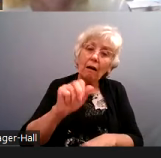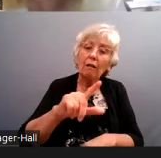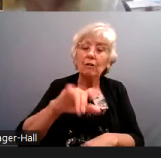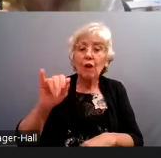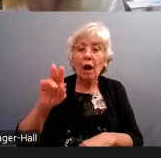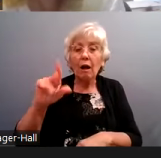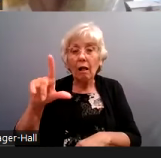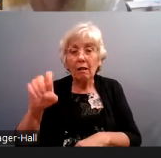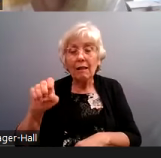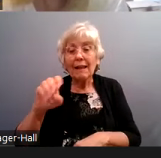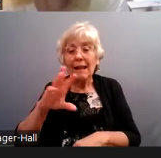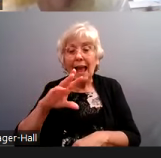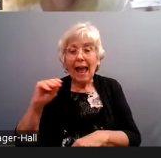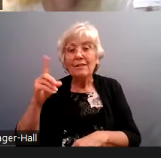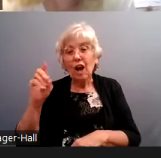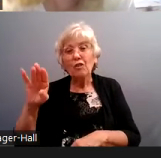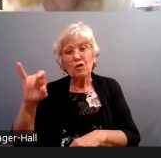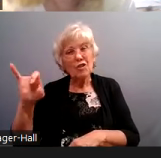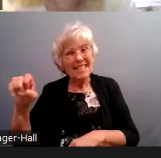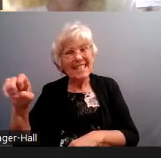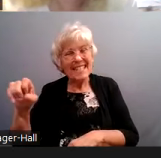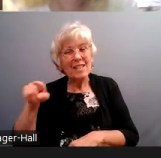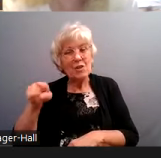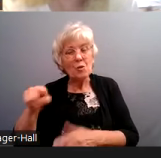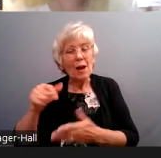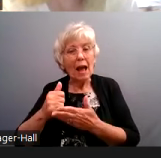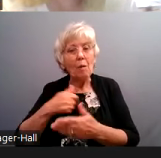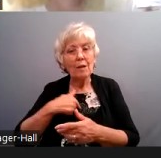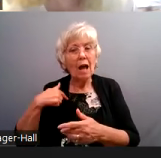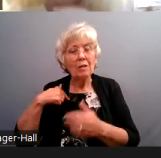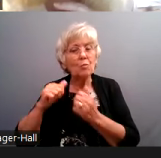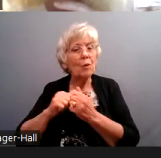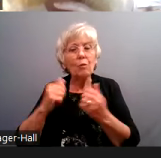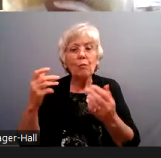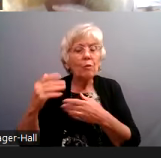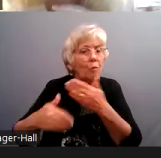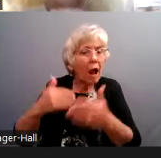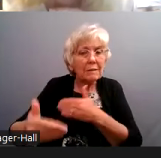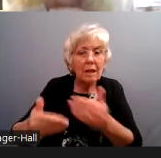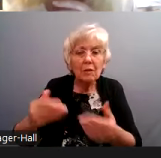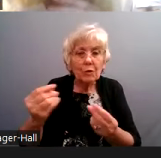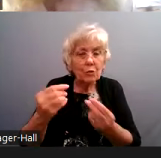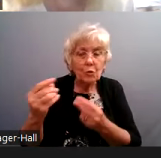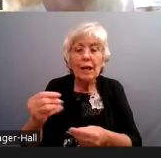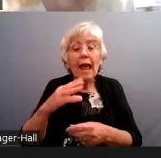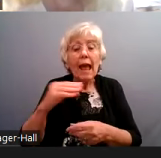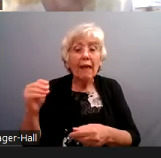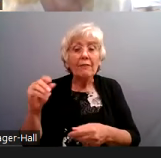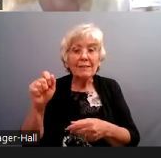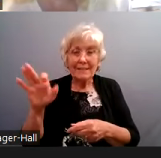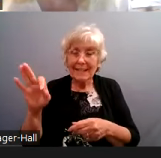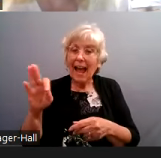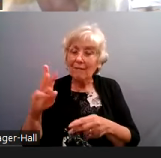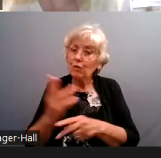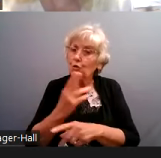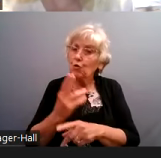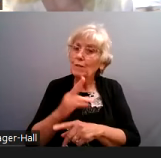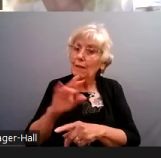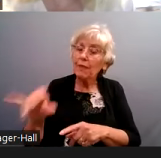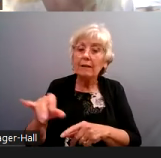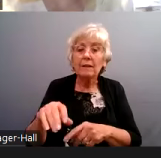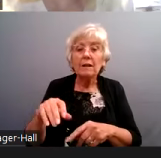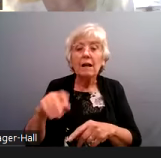have put in, you have come up with helped us with the protocols, and the staff are applying these protocols, I see a